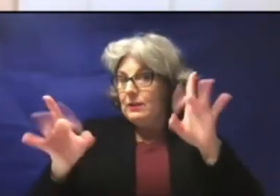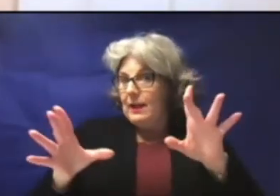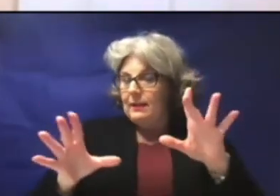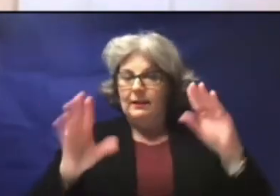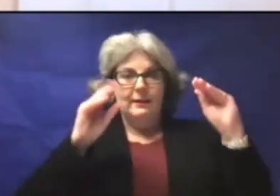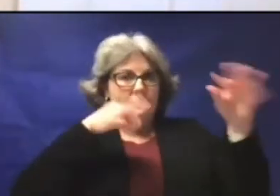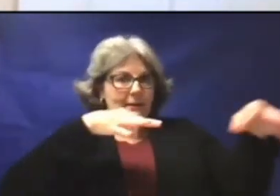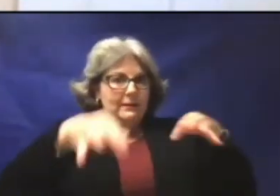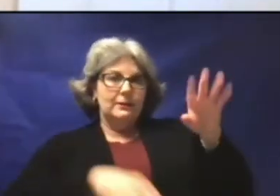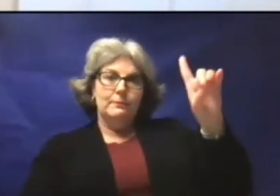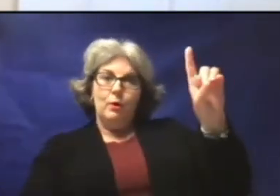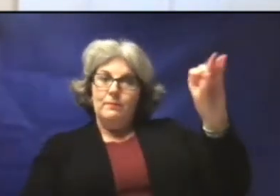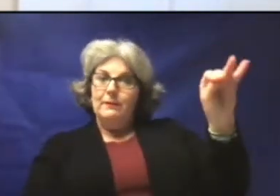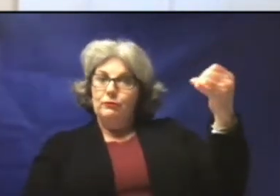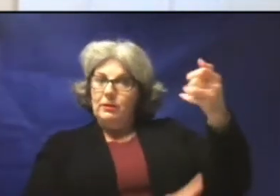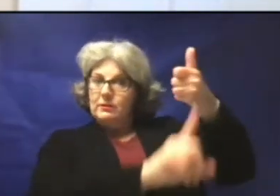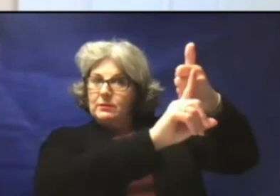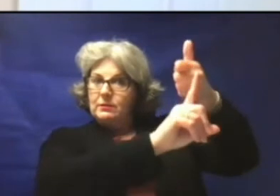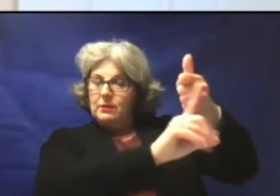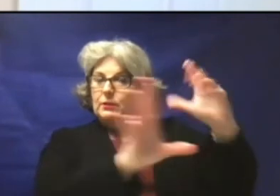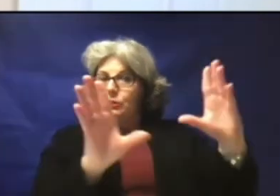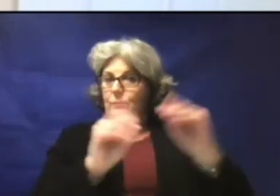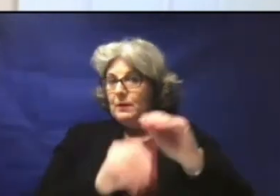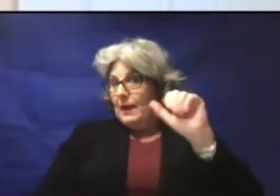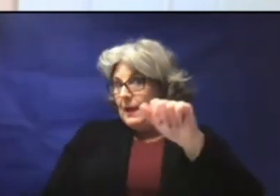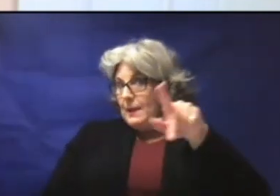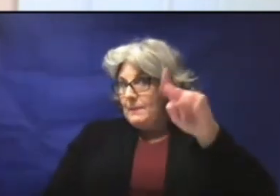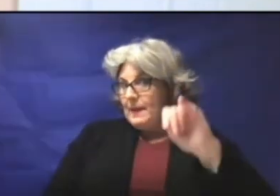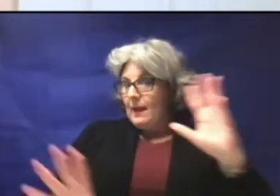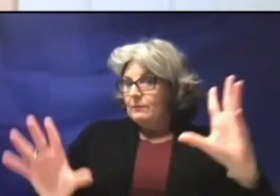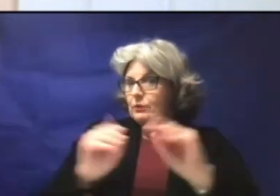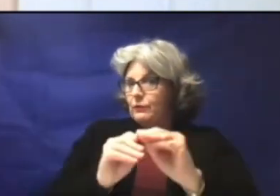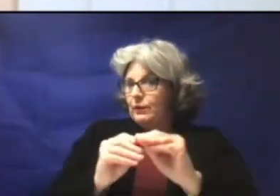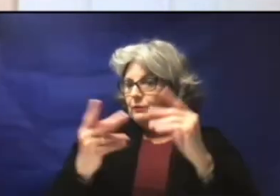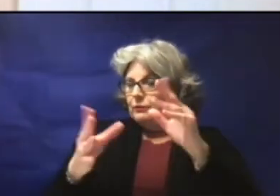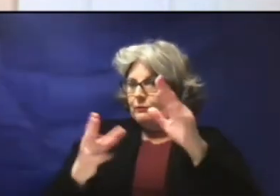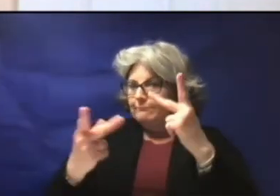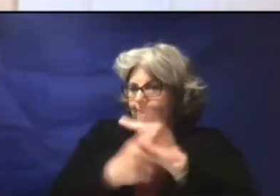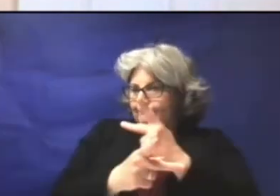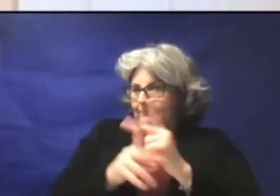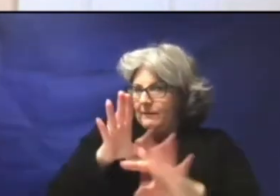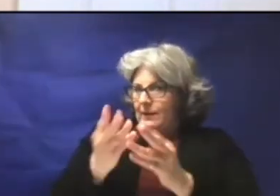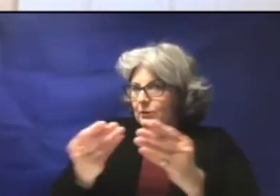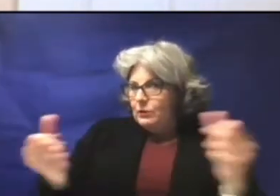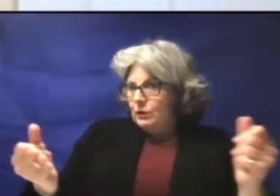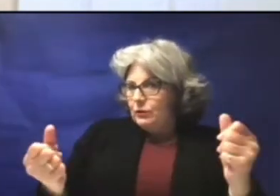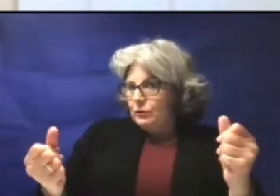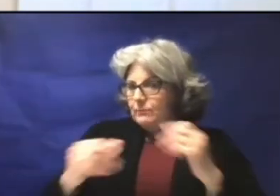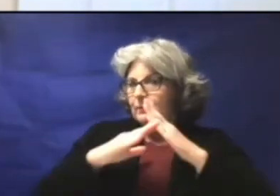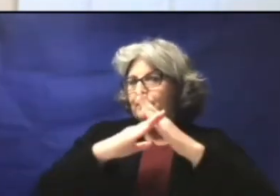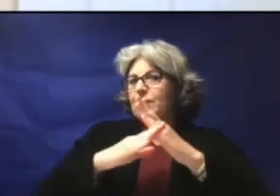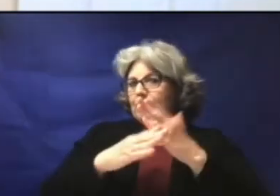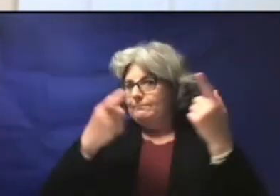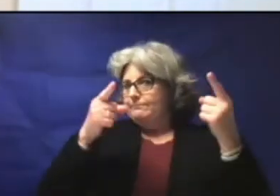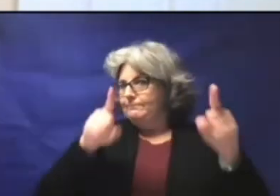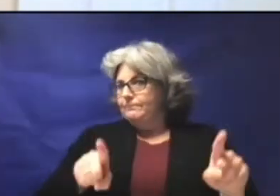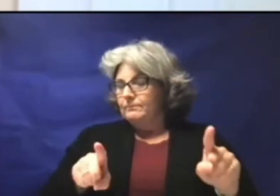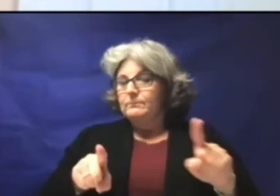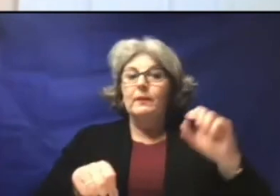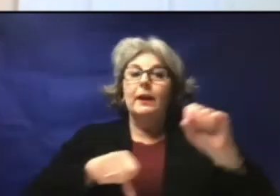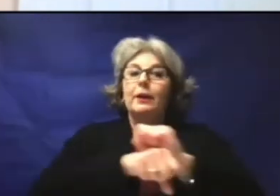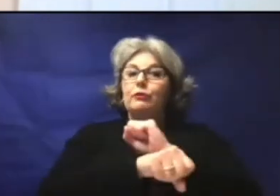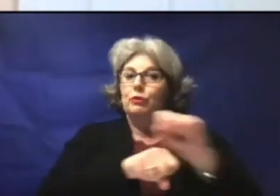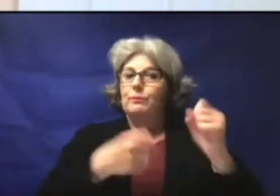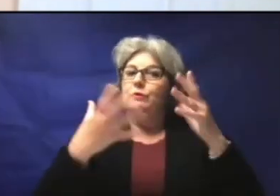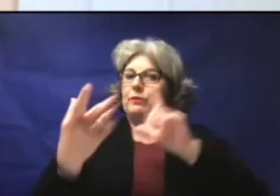instructed the Department of Justice to meet with the AAPI community to find solutions for combating this crisis. And in fact, we've